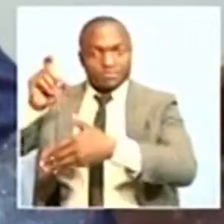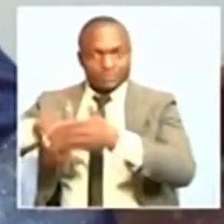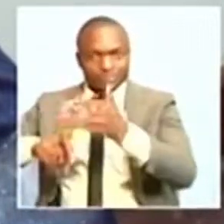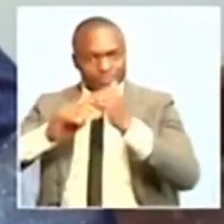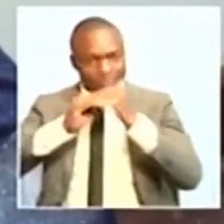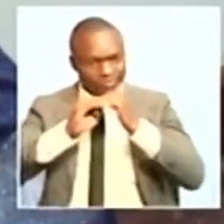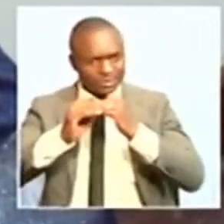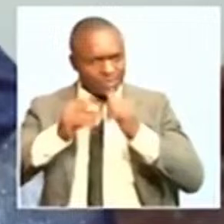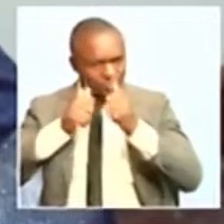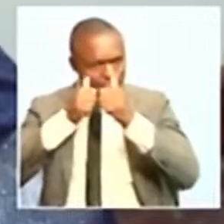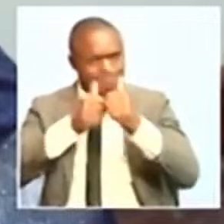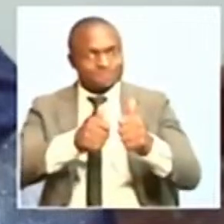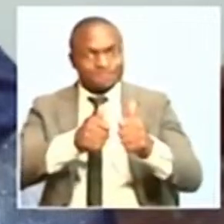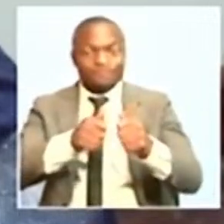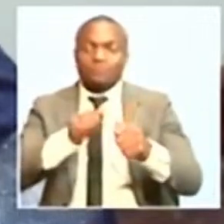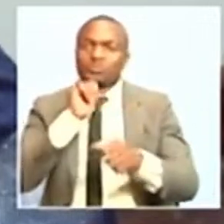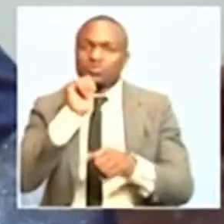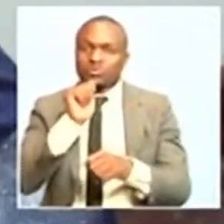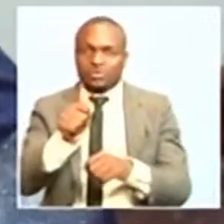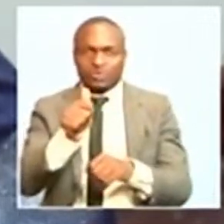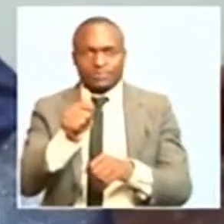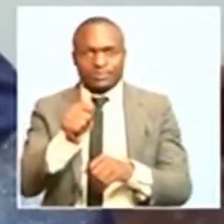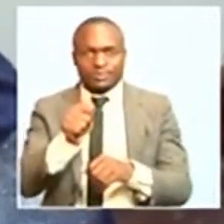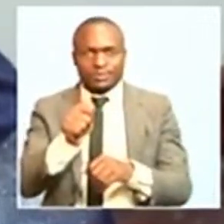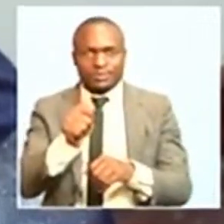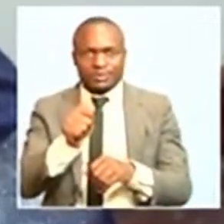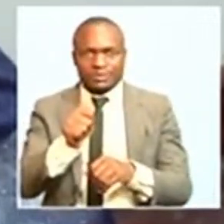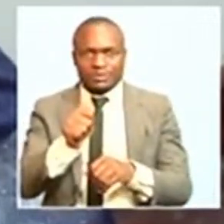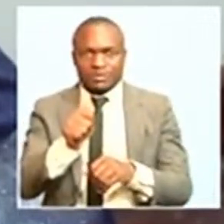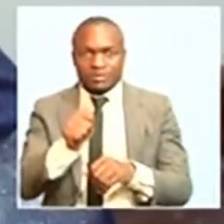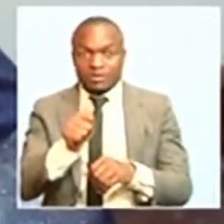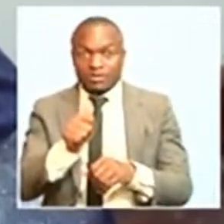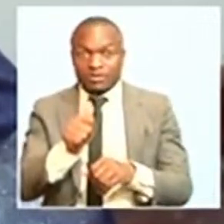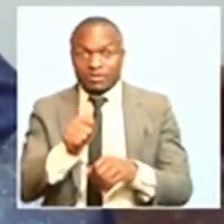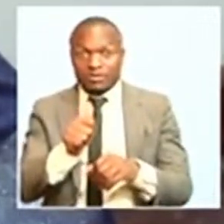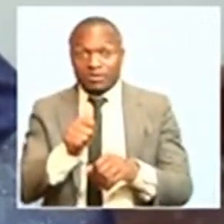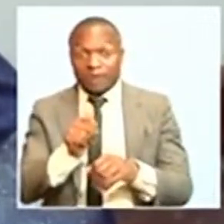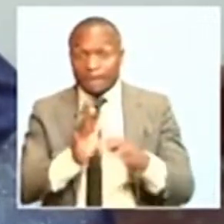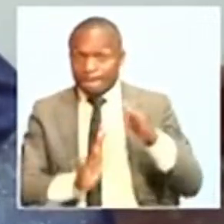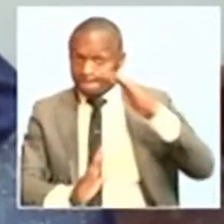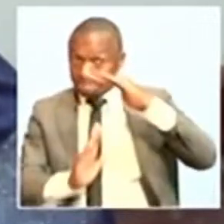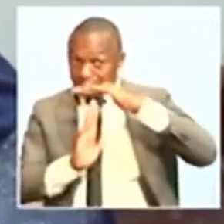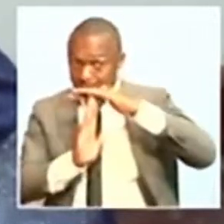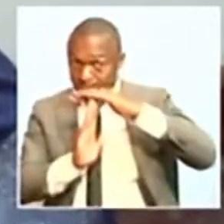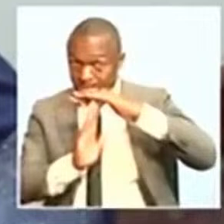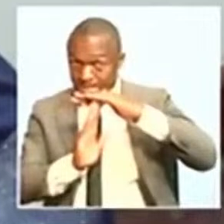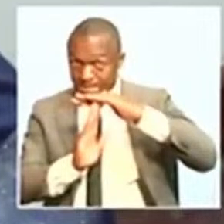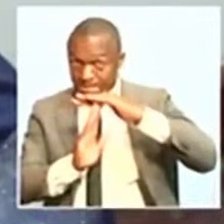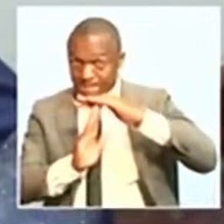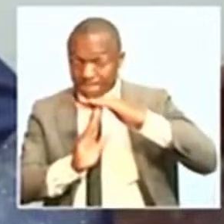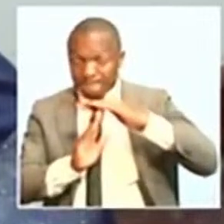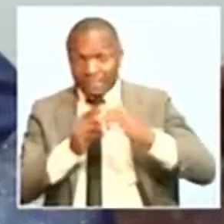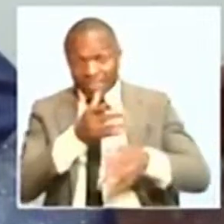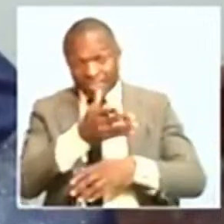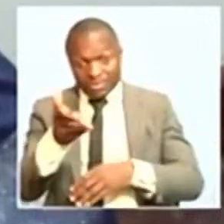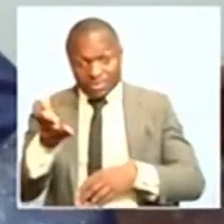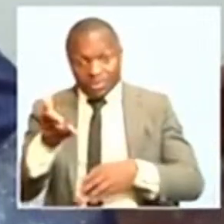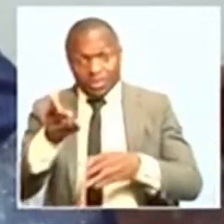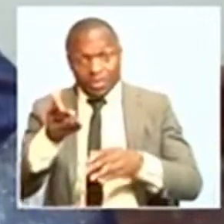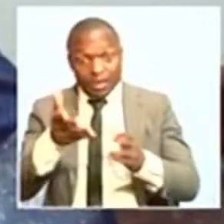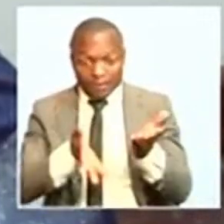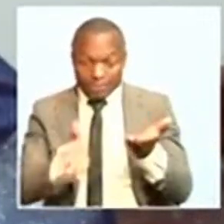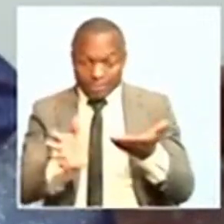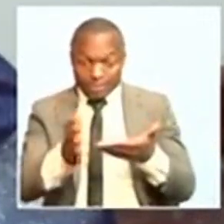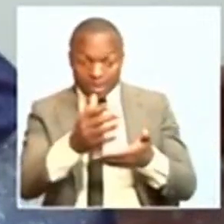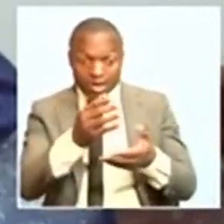levels of compliance may not be to the maximum. So there's potential to raise more revenue from this